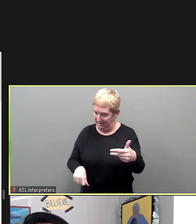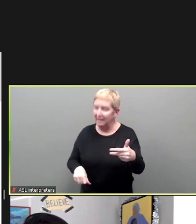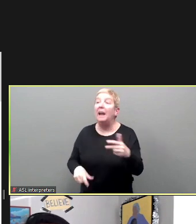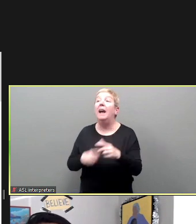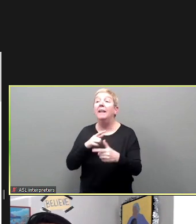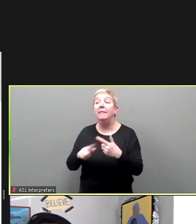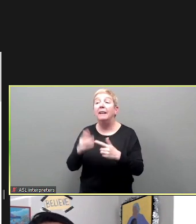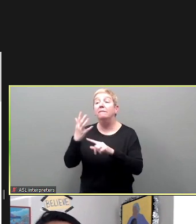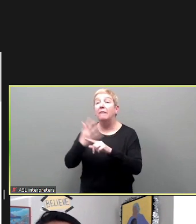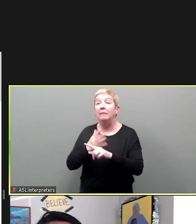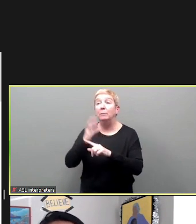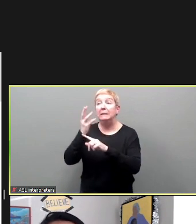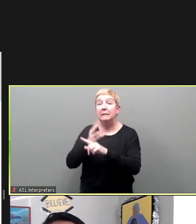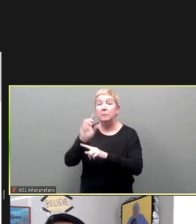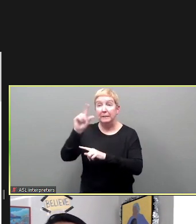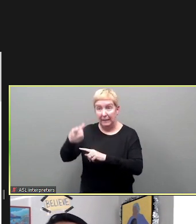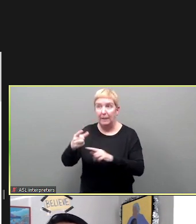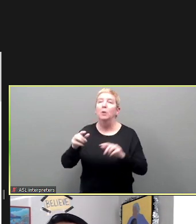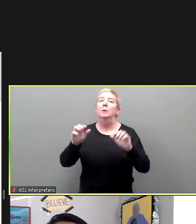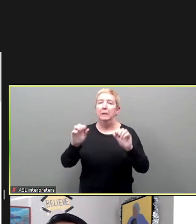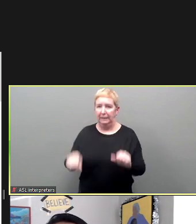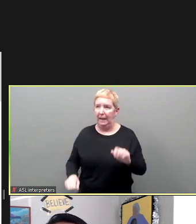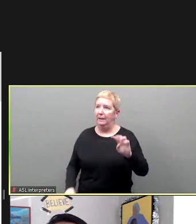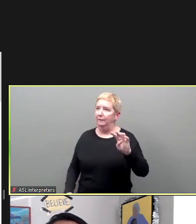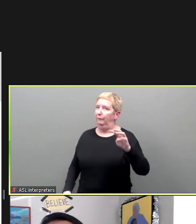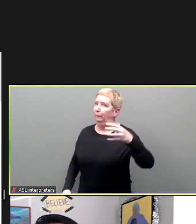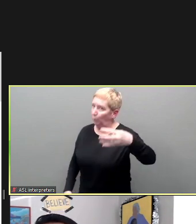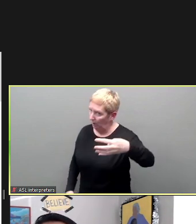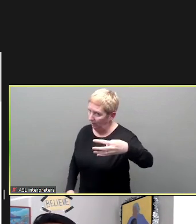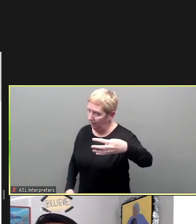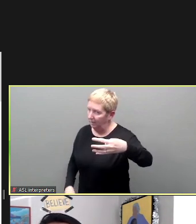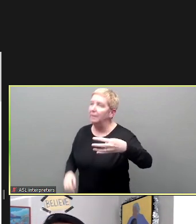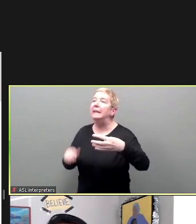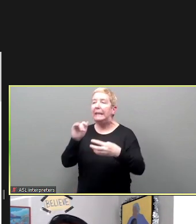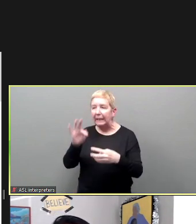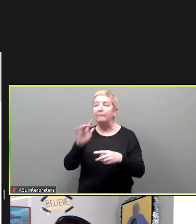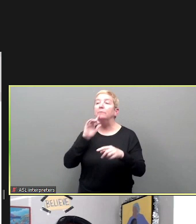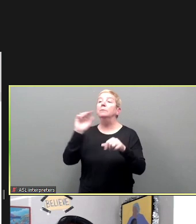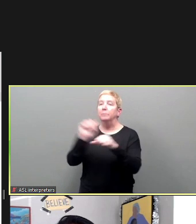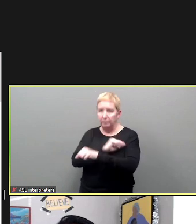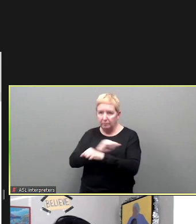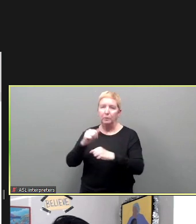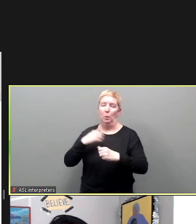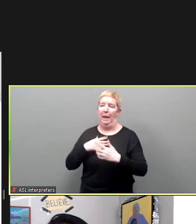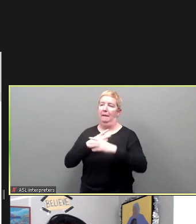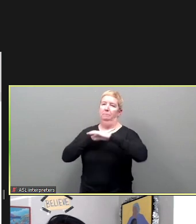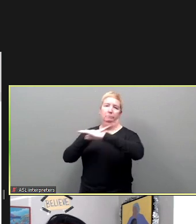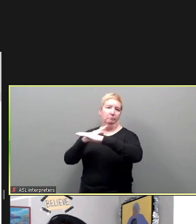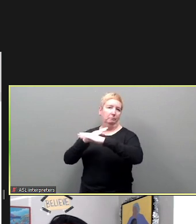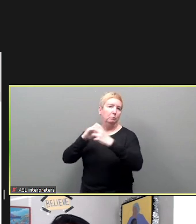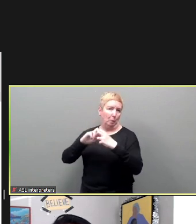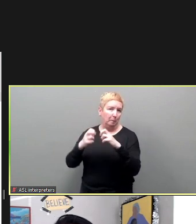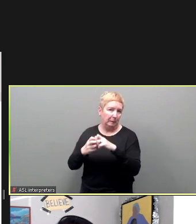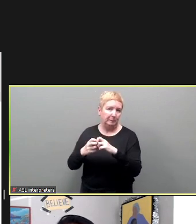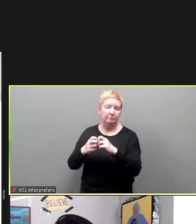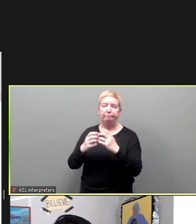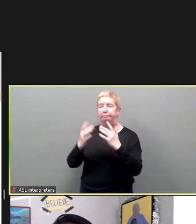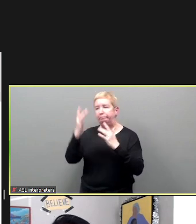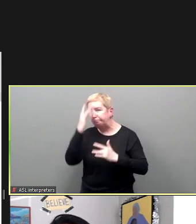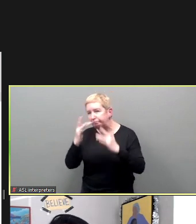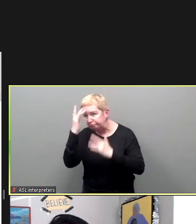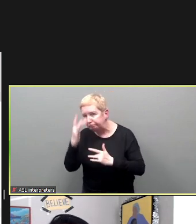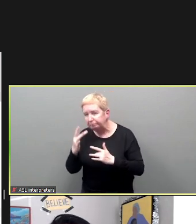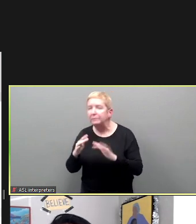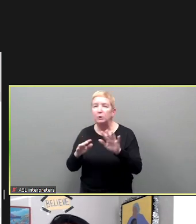5 to 6 months later, depending on what doses you got, you can get a booster as well. So that's just a reminder for all of you who are